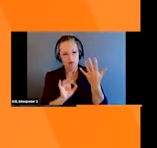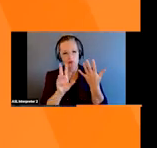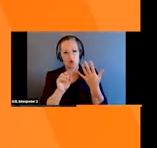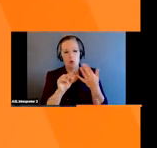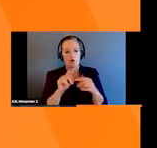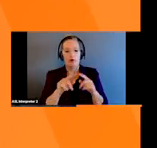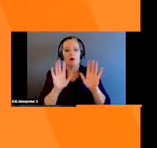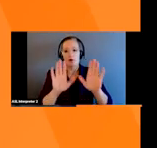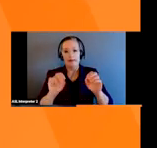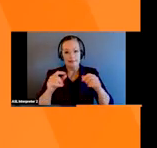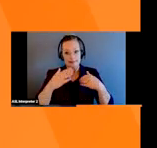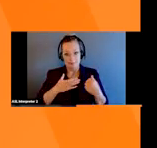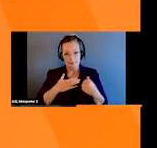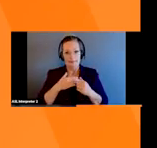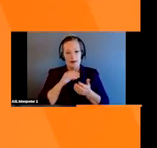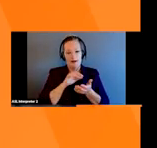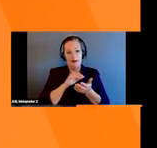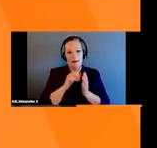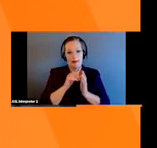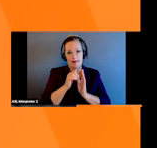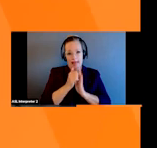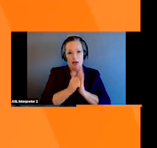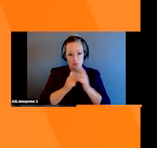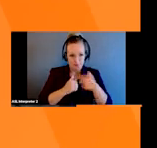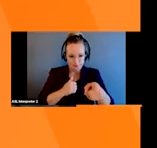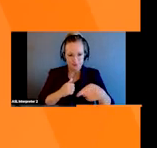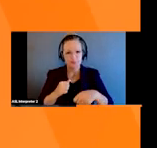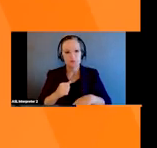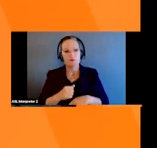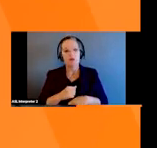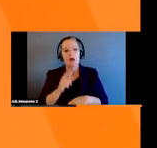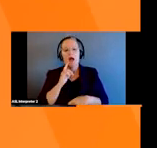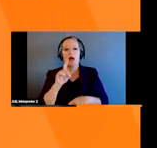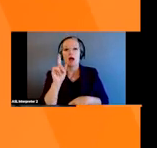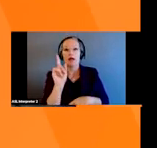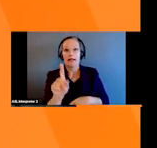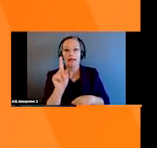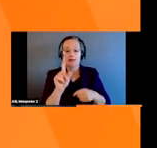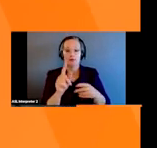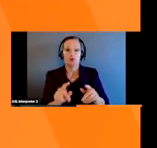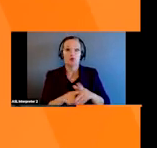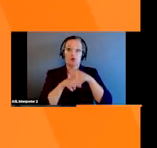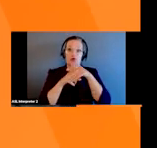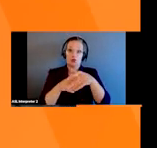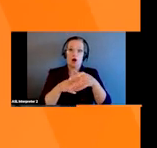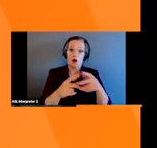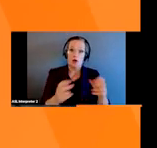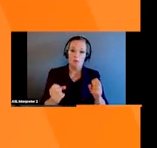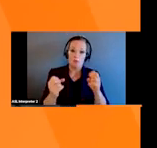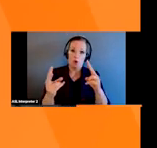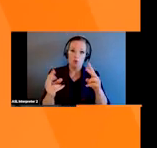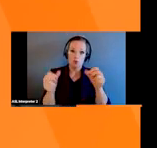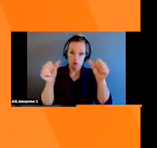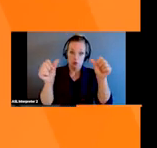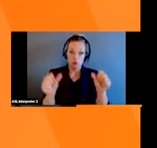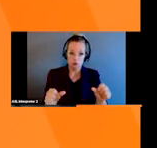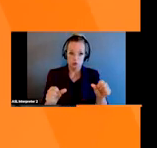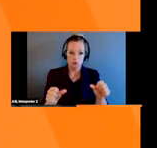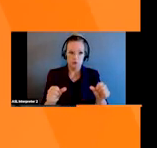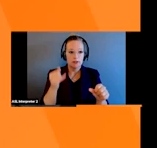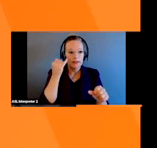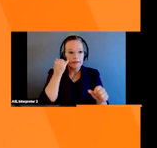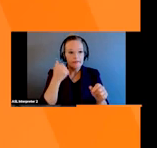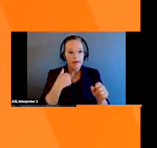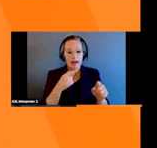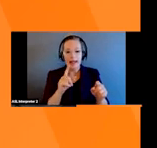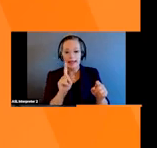from a company or an individual. I'm going to click start a post. Great. What do I want to talk about? If I click these 3